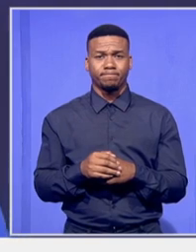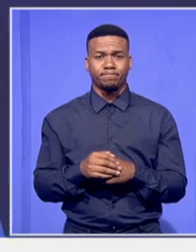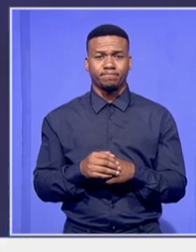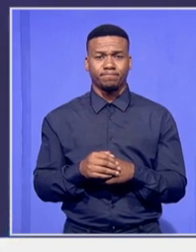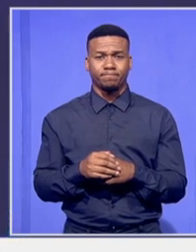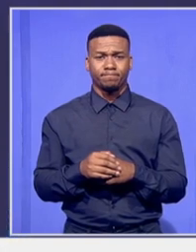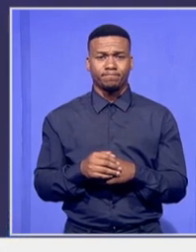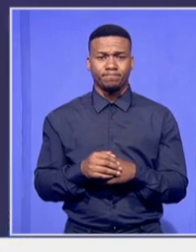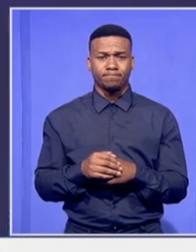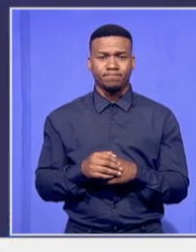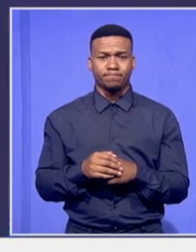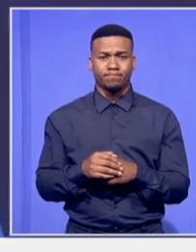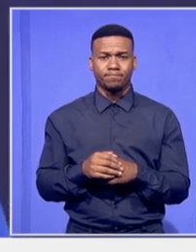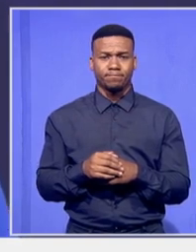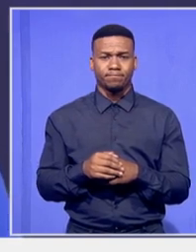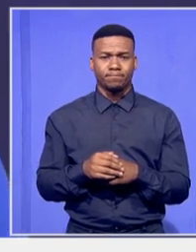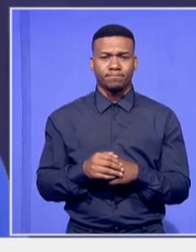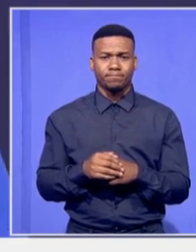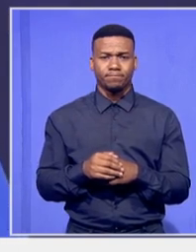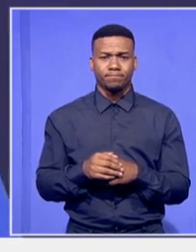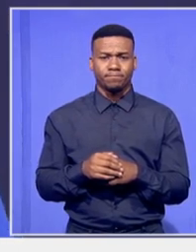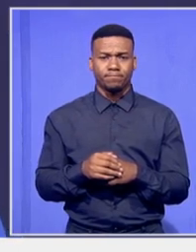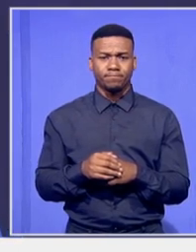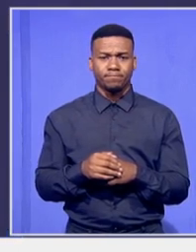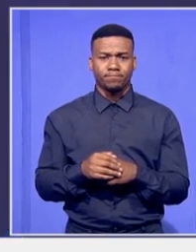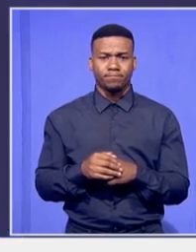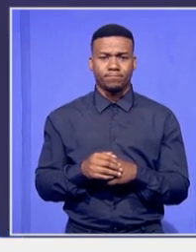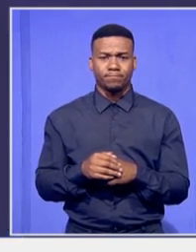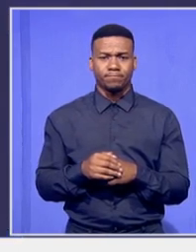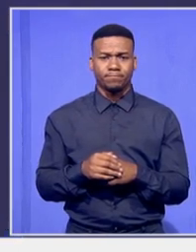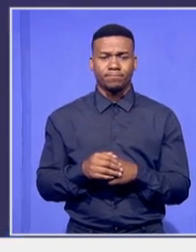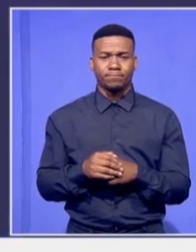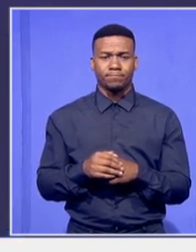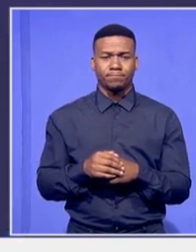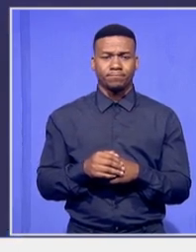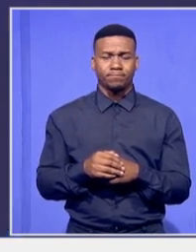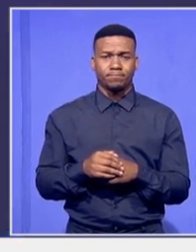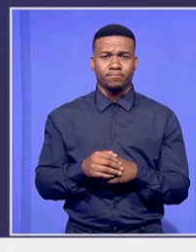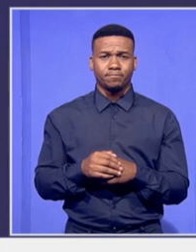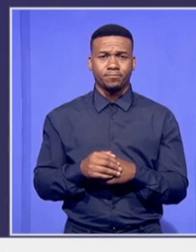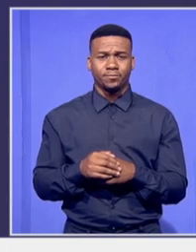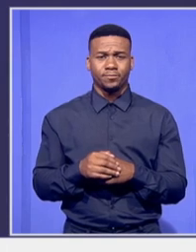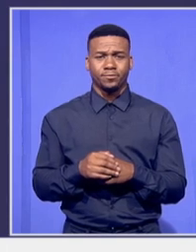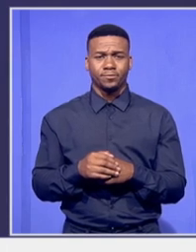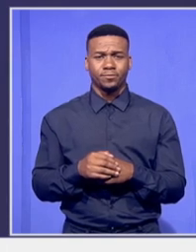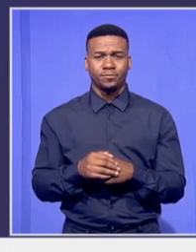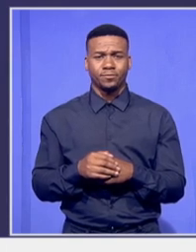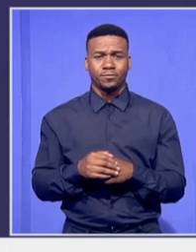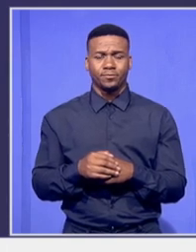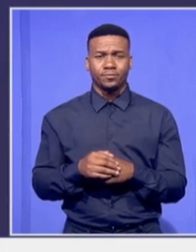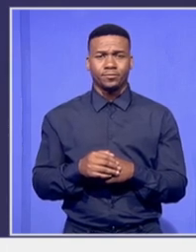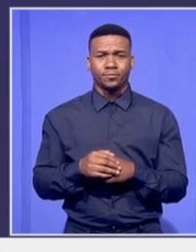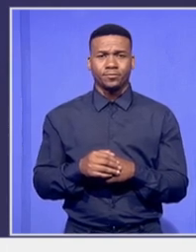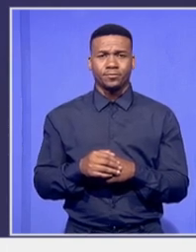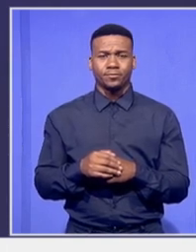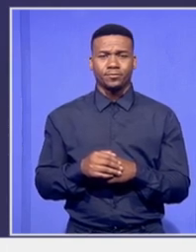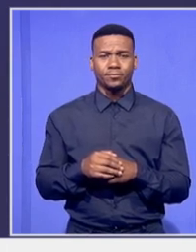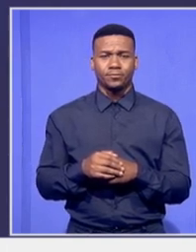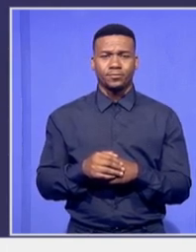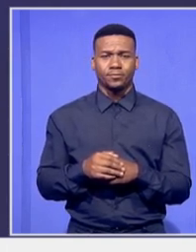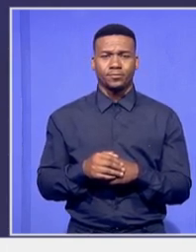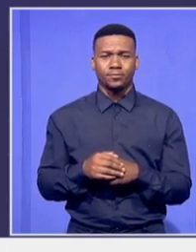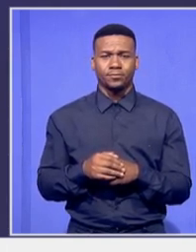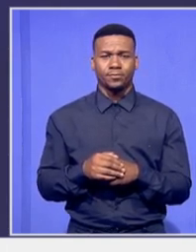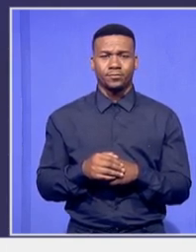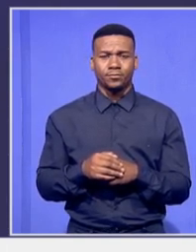verandering kan teweegbring. Kom ons doen dit vir ons party, maar kom ons doen dit bovenal vir